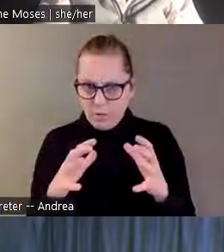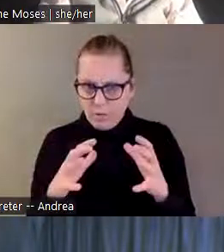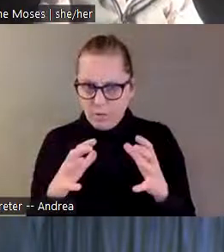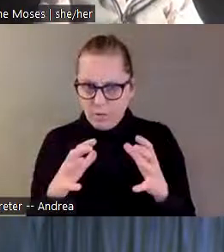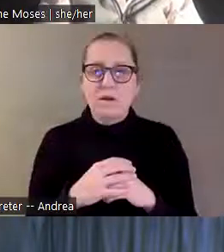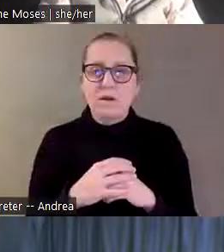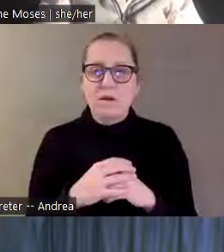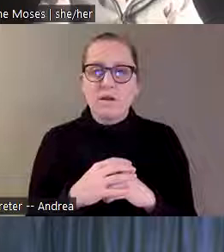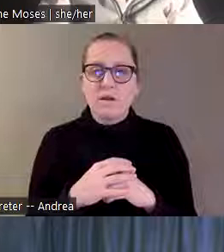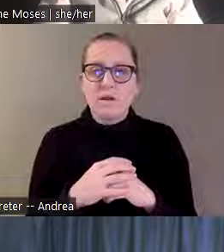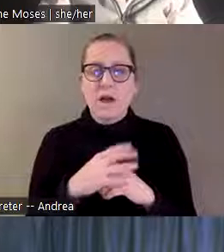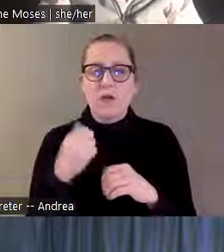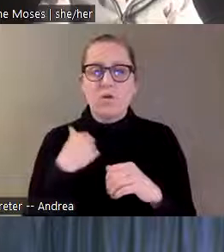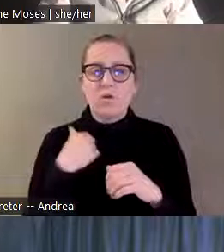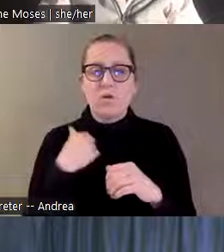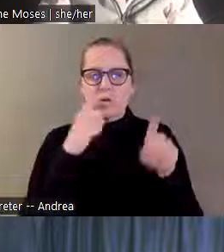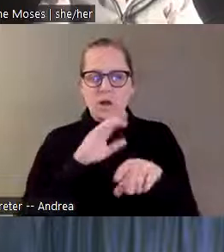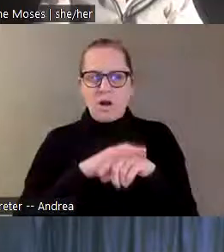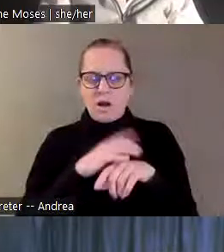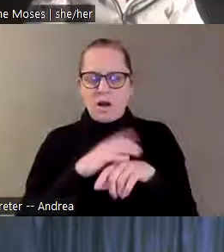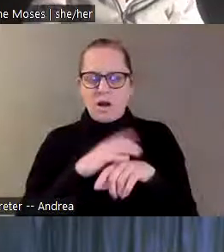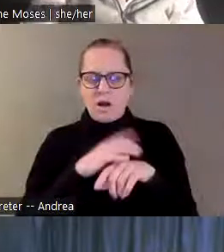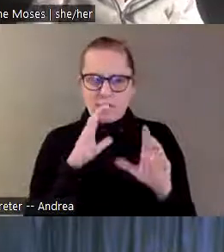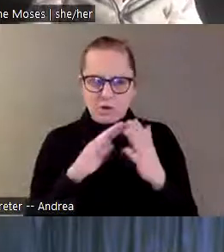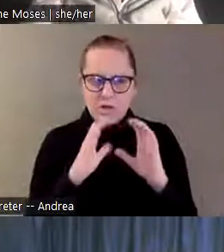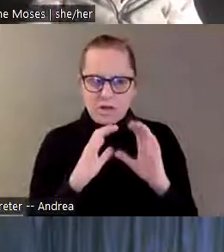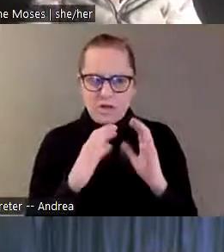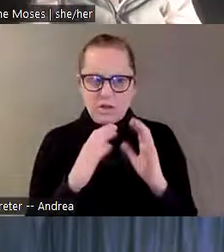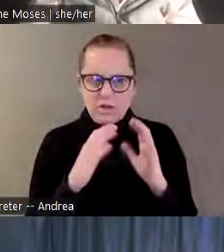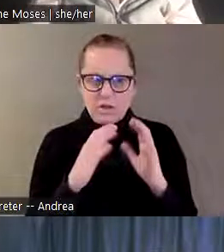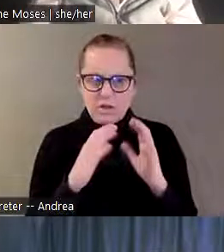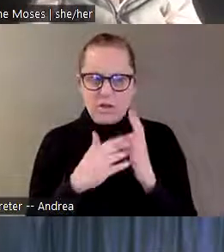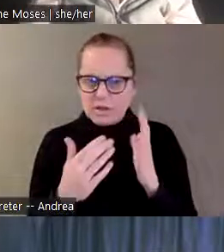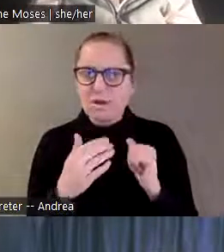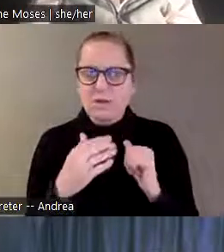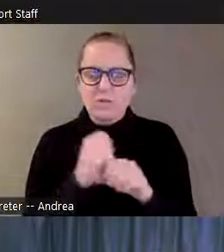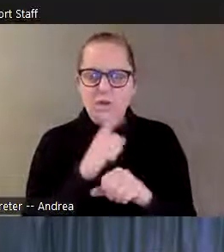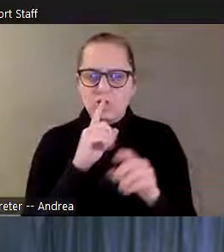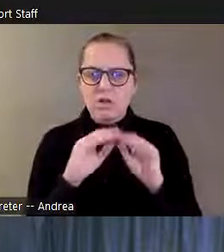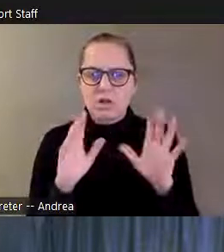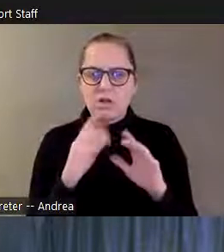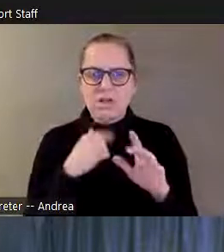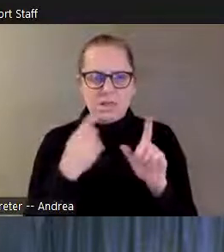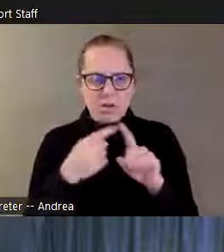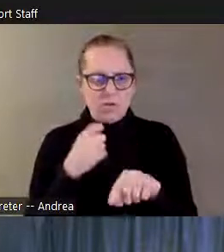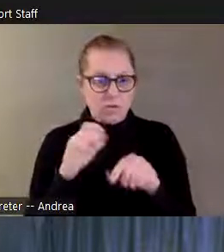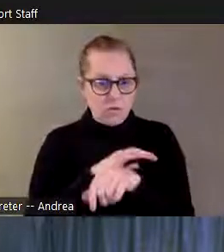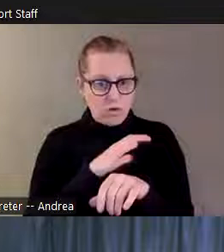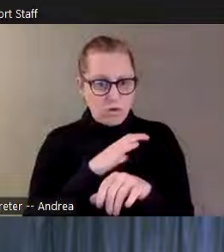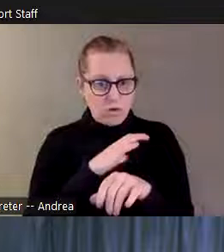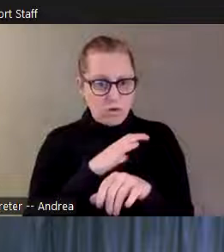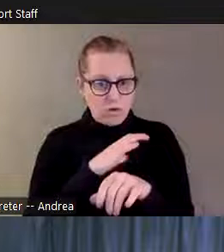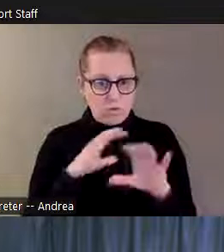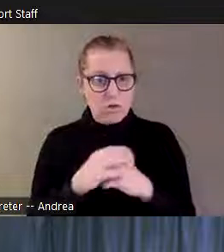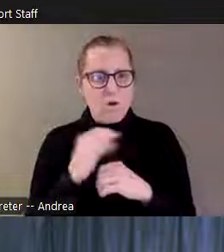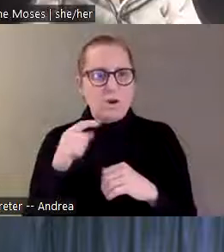and we have agreed upon this, whatever this communication is, just making it clear that this is coming from the full commission or this